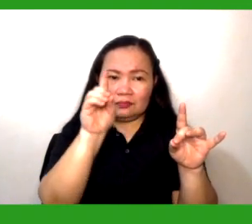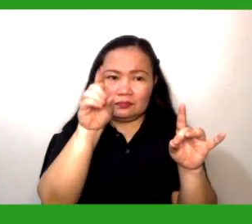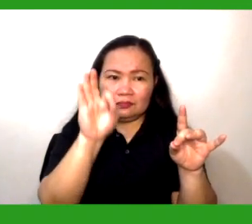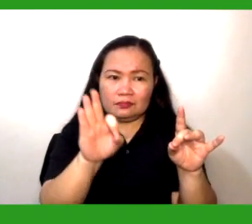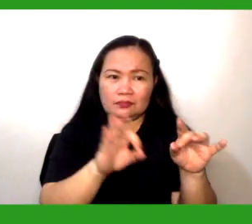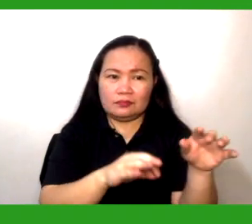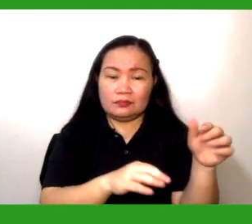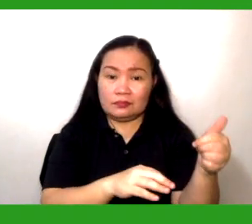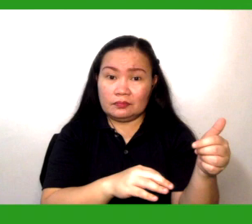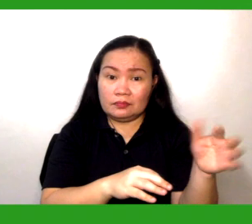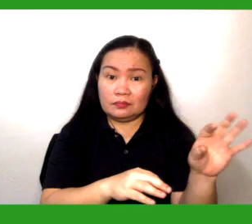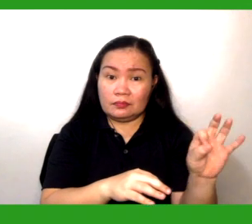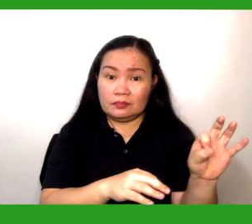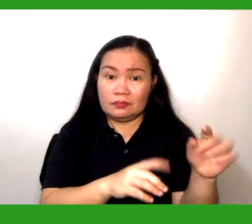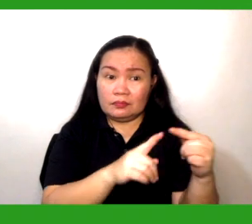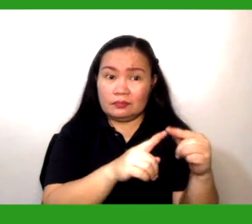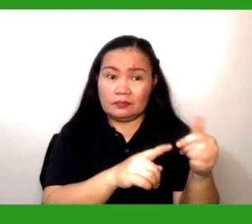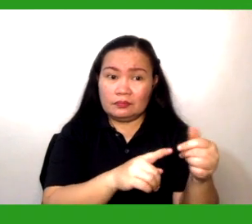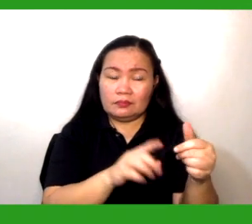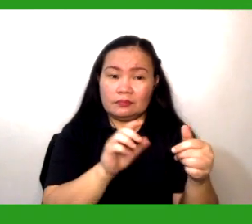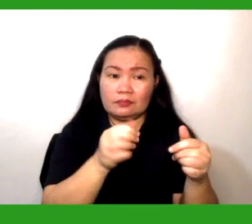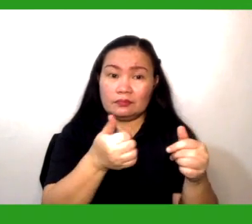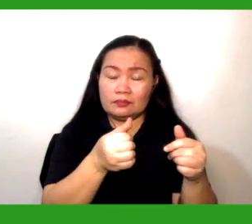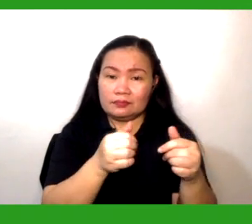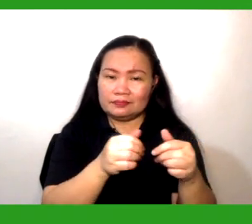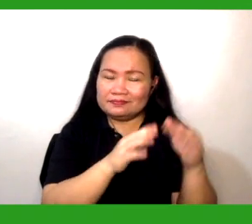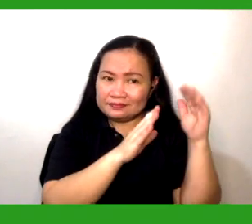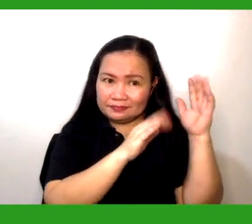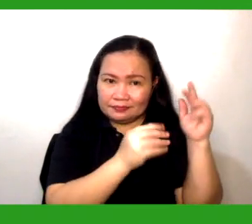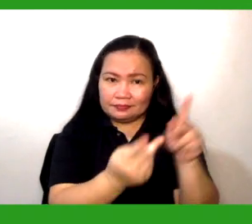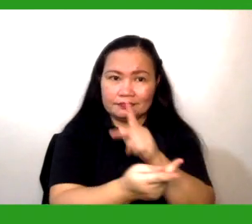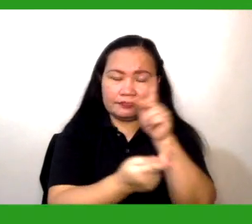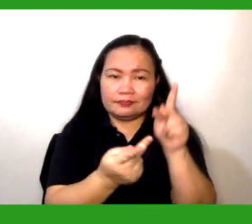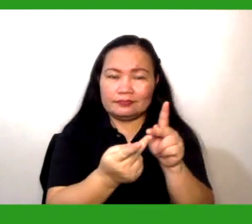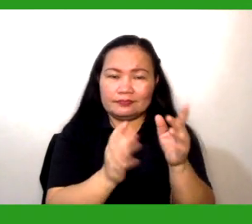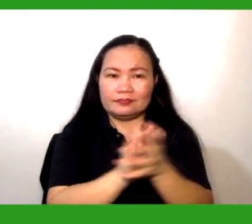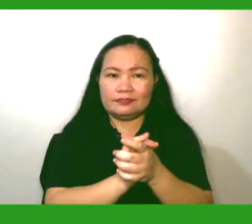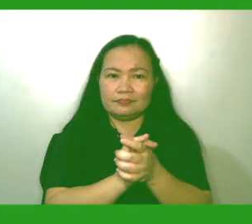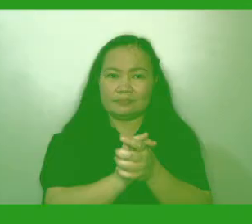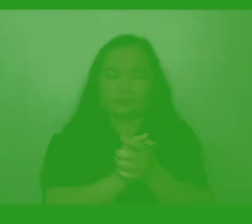Fahrenheit, and for 9 and 10, 10 degrees Celsius. So I hope you got perfect.